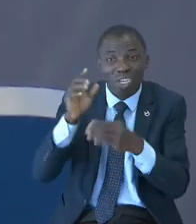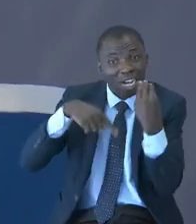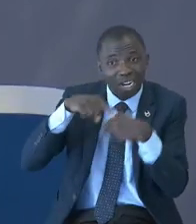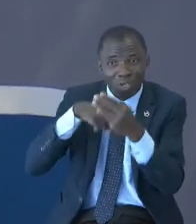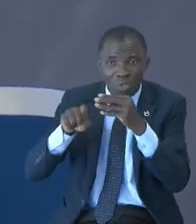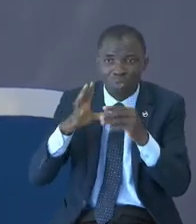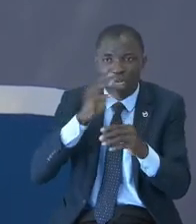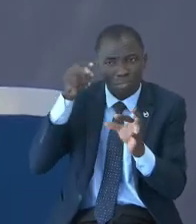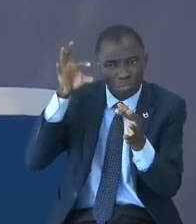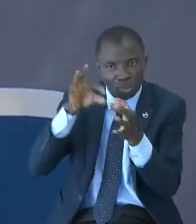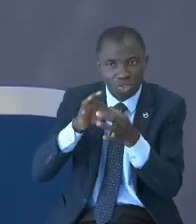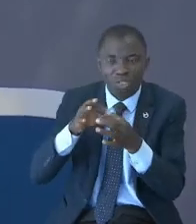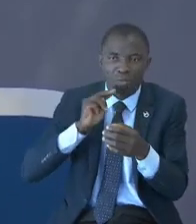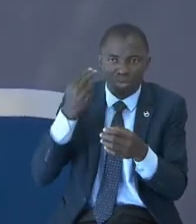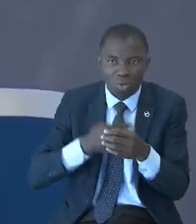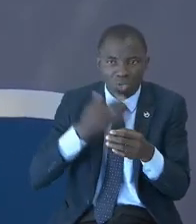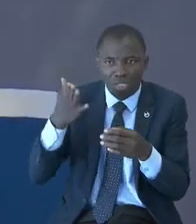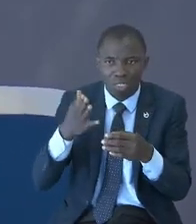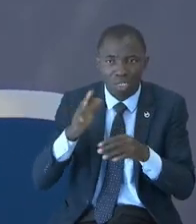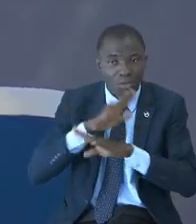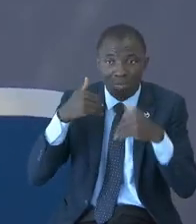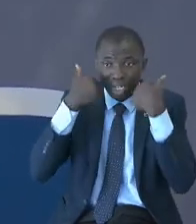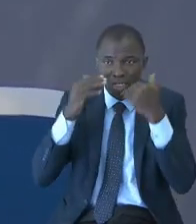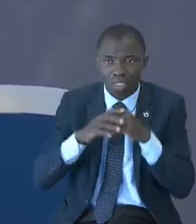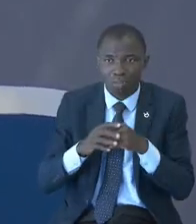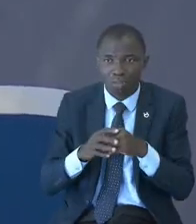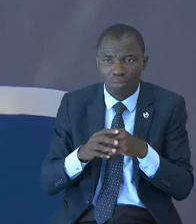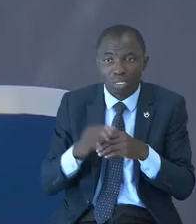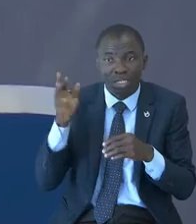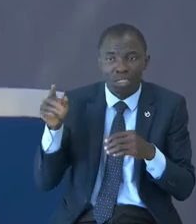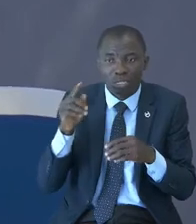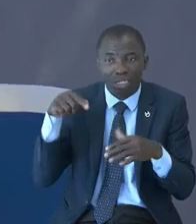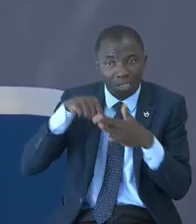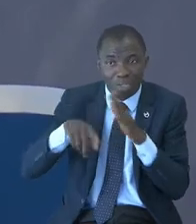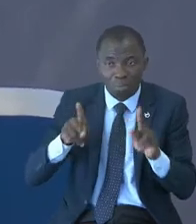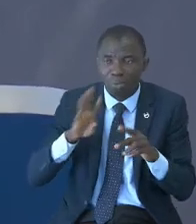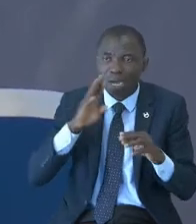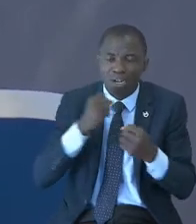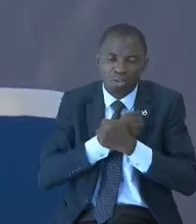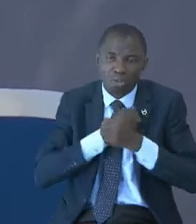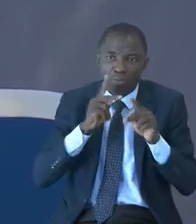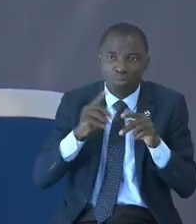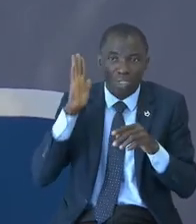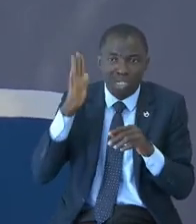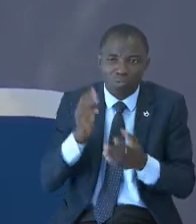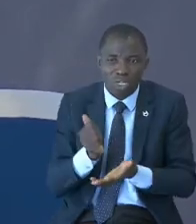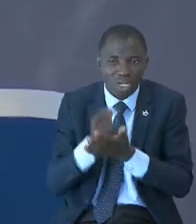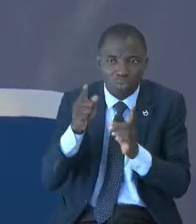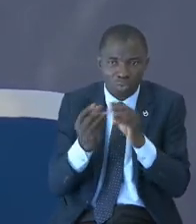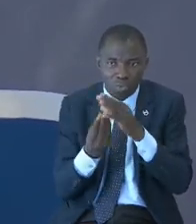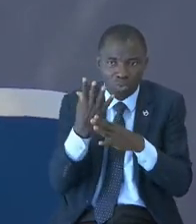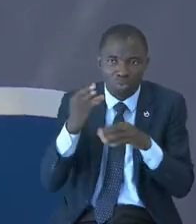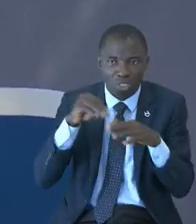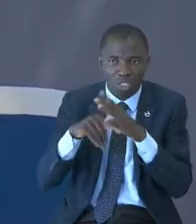so. Although Believers Banquet on Sunday, 4th September 2022, at Deeper Life